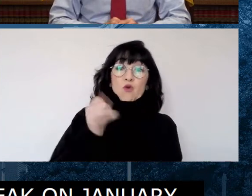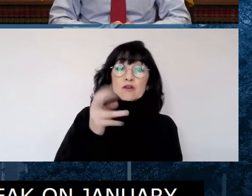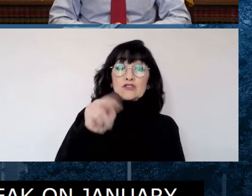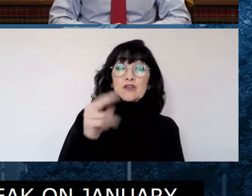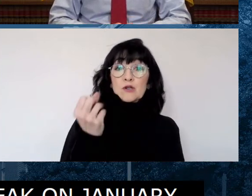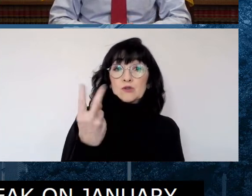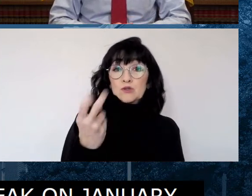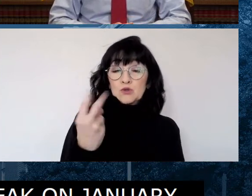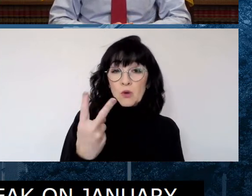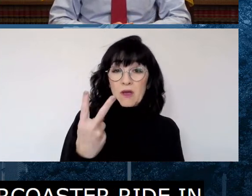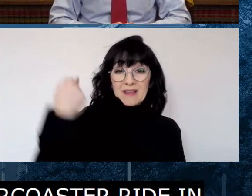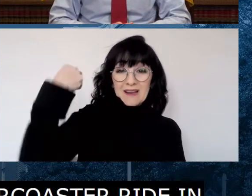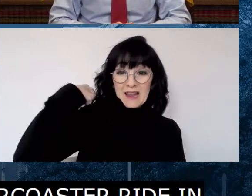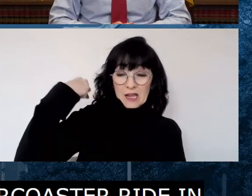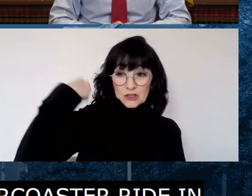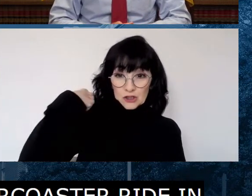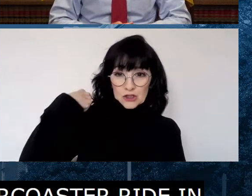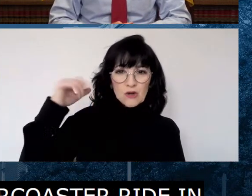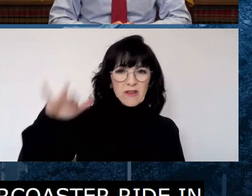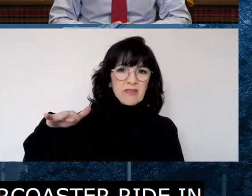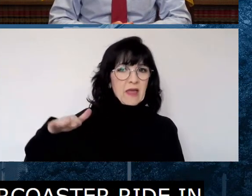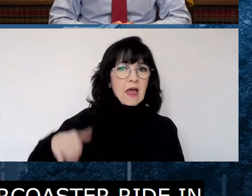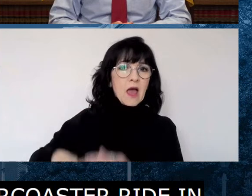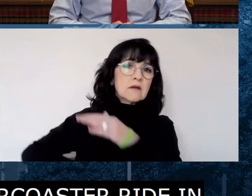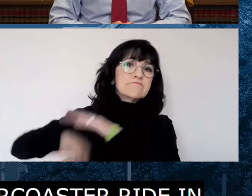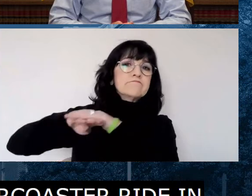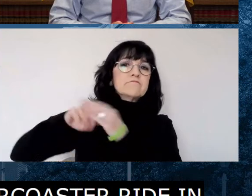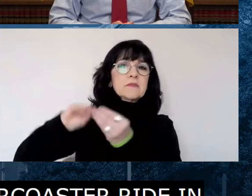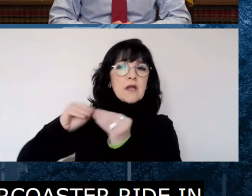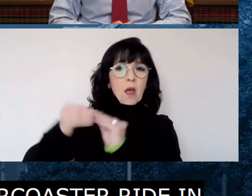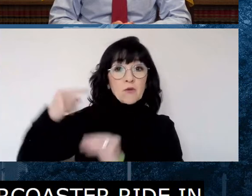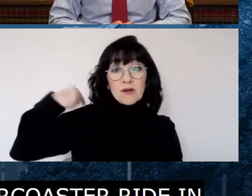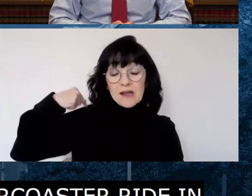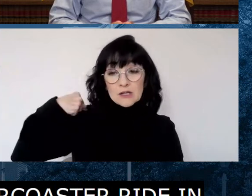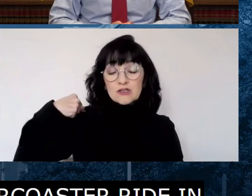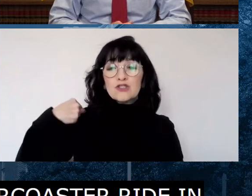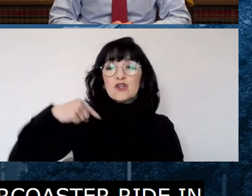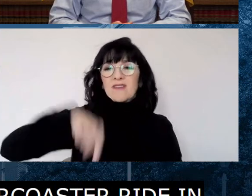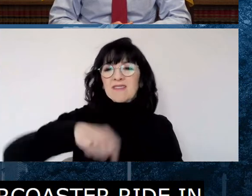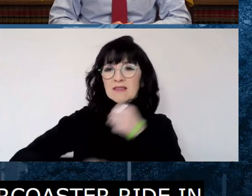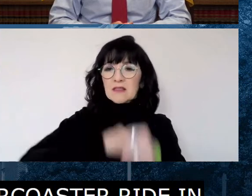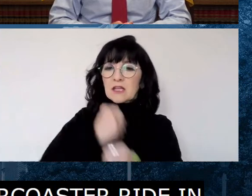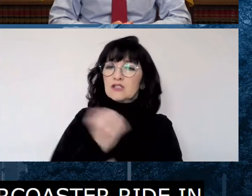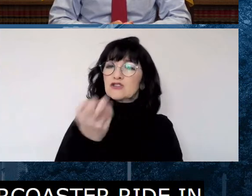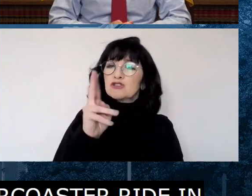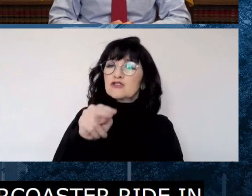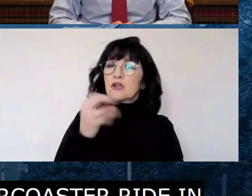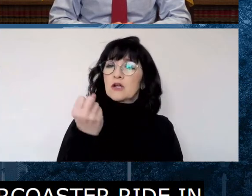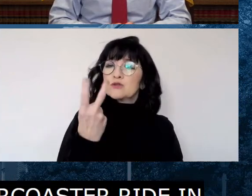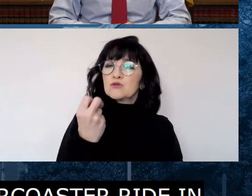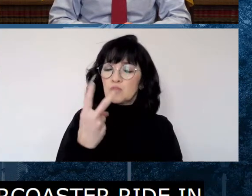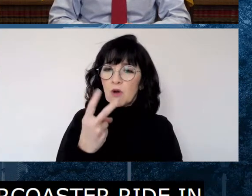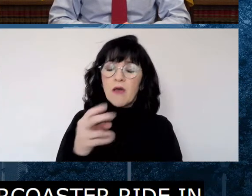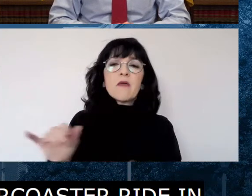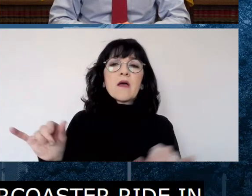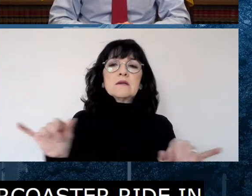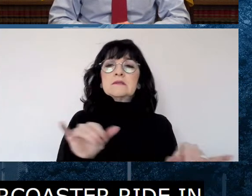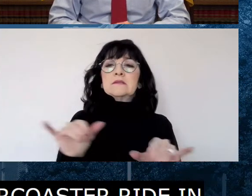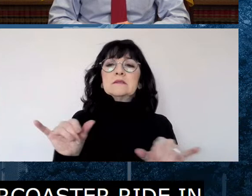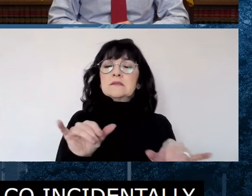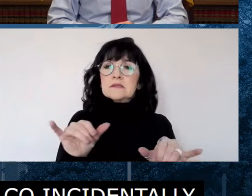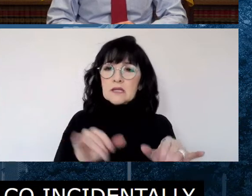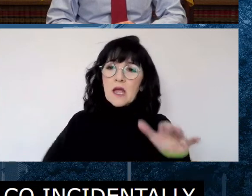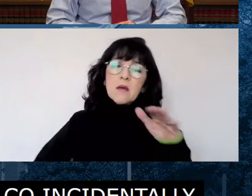again, the same, coincidentally, the same date of the peak last year, January 12th, peaking this year